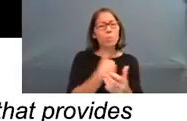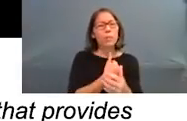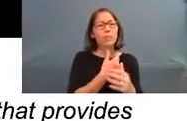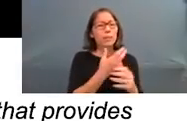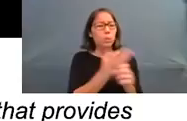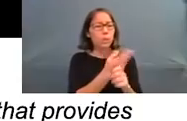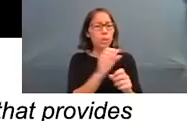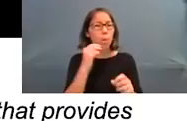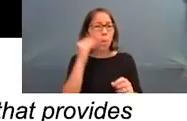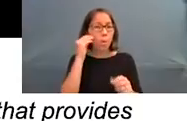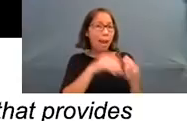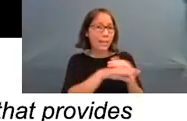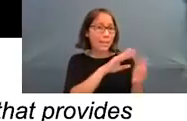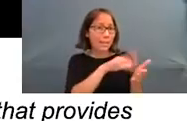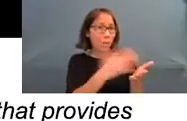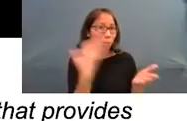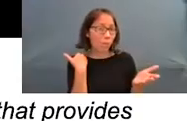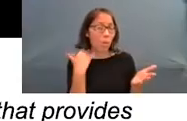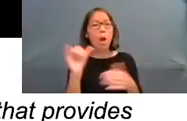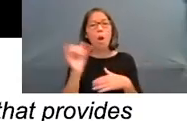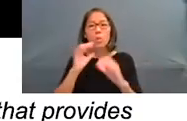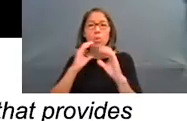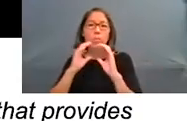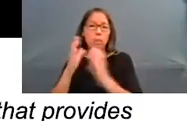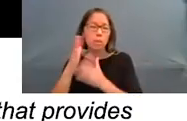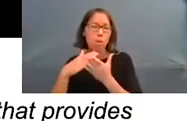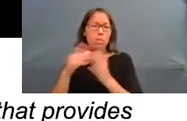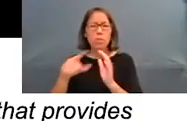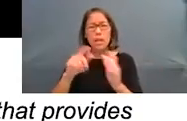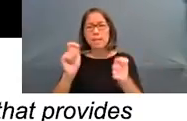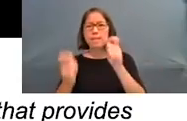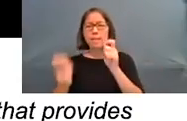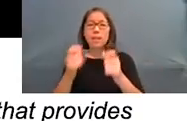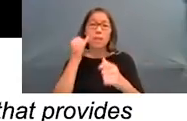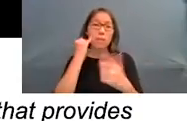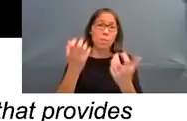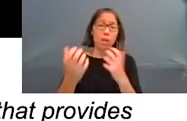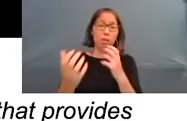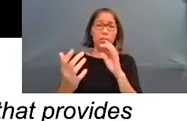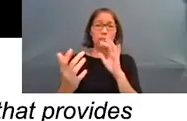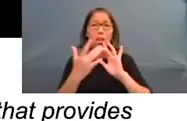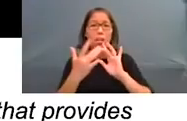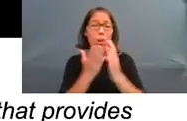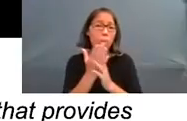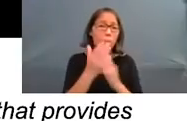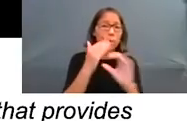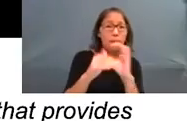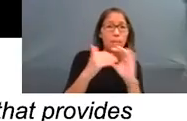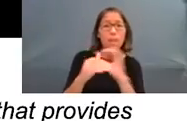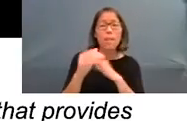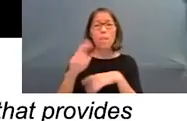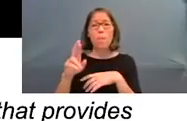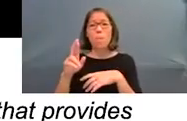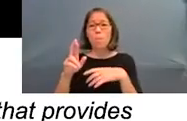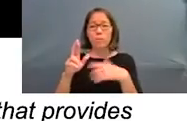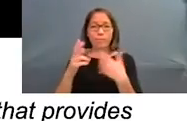that notification piece where you can customize how you want to be notified either through email or push notifications through the Schoology app to